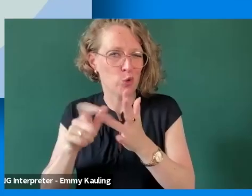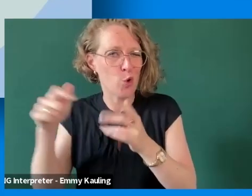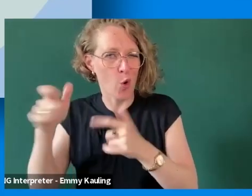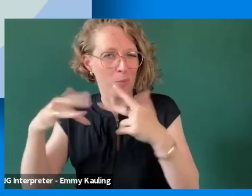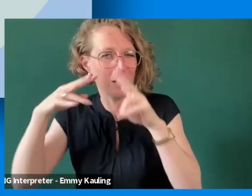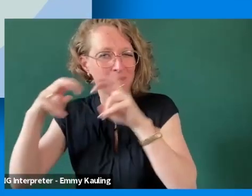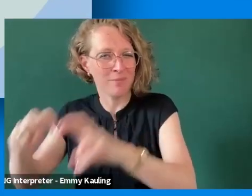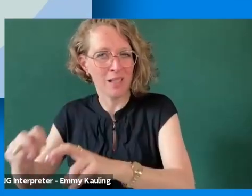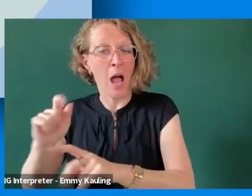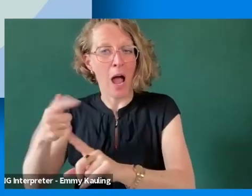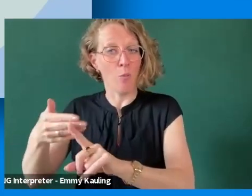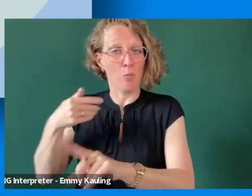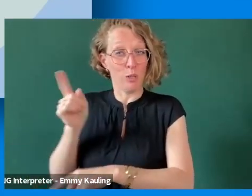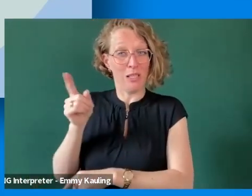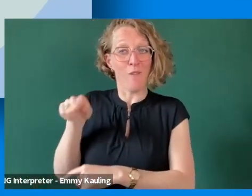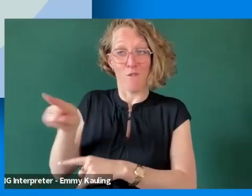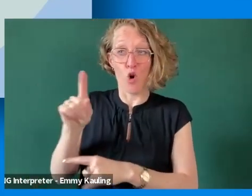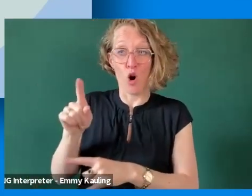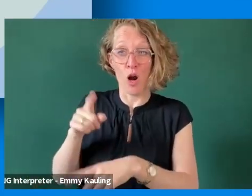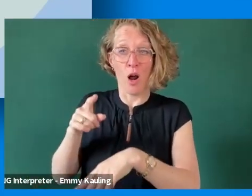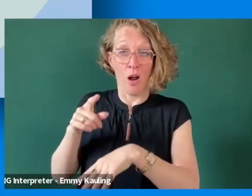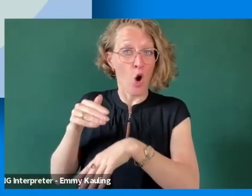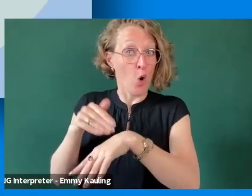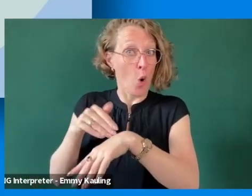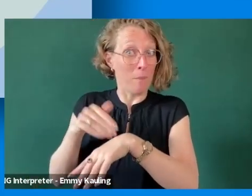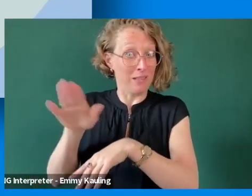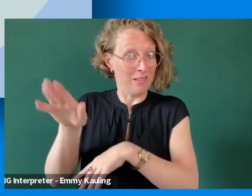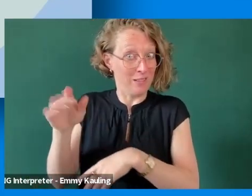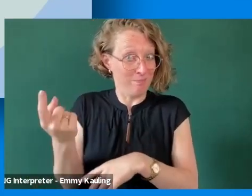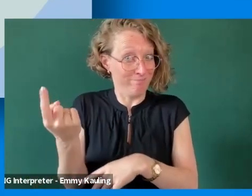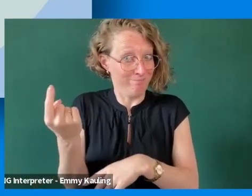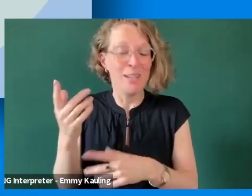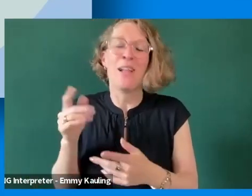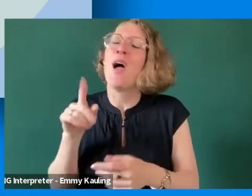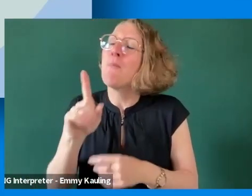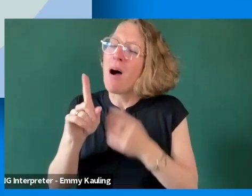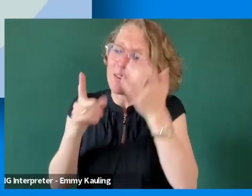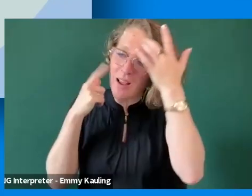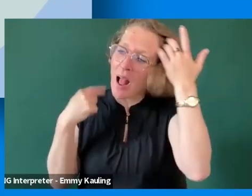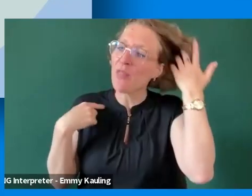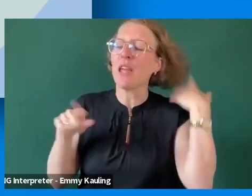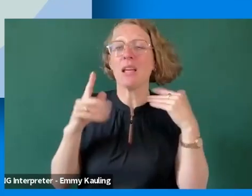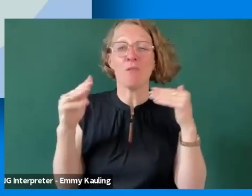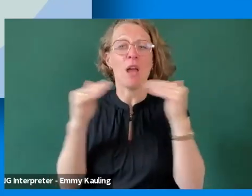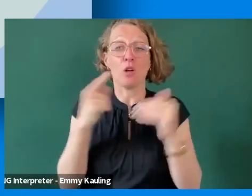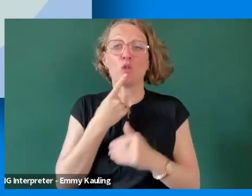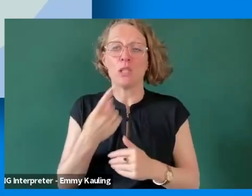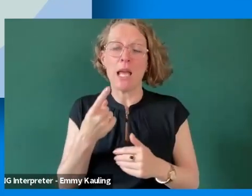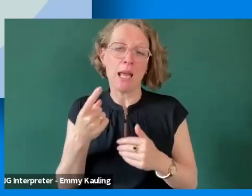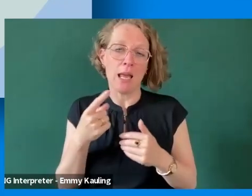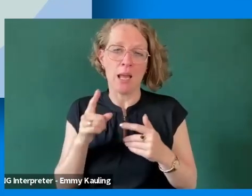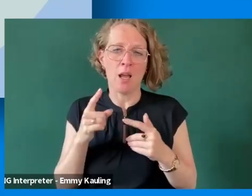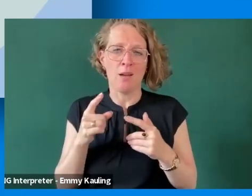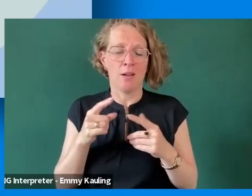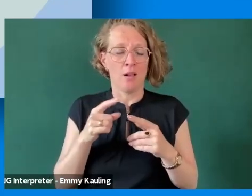to you just to pre-warn you for a comment in a second, Dong. But I think that it's fair to say there are mixed views on whether